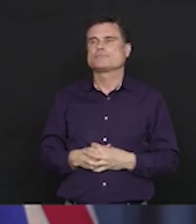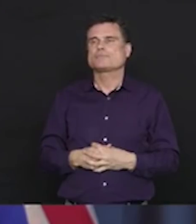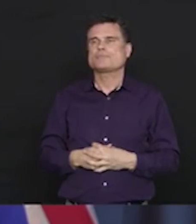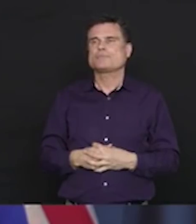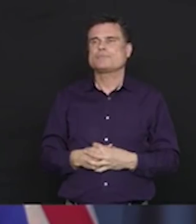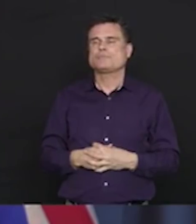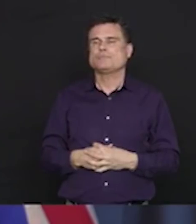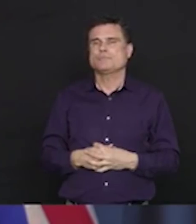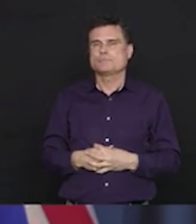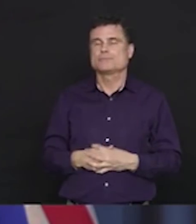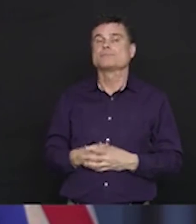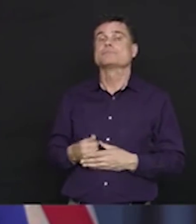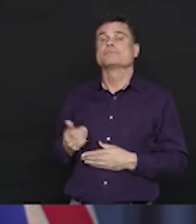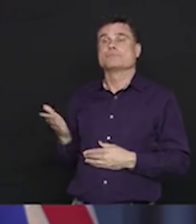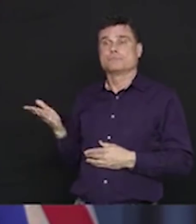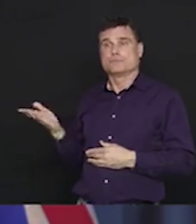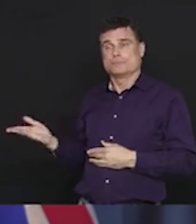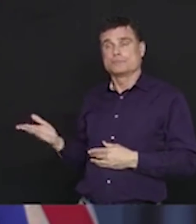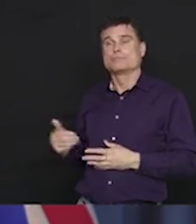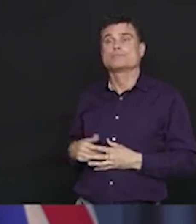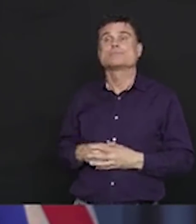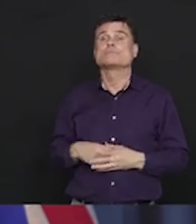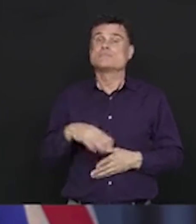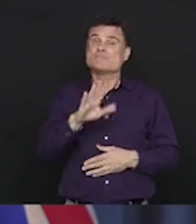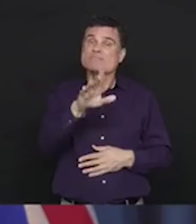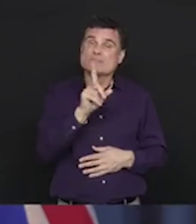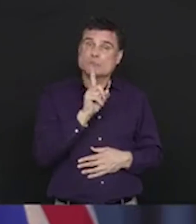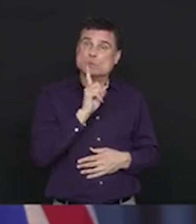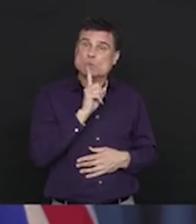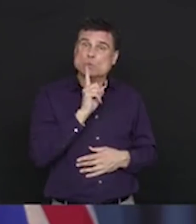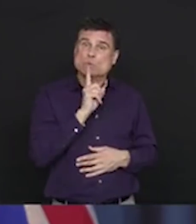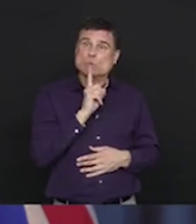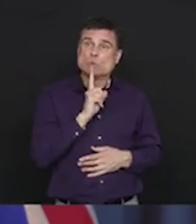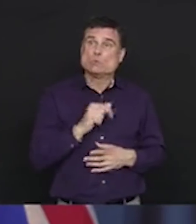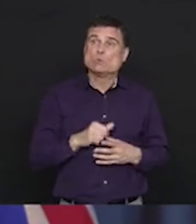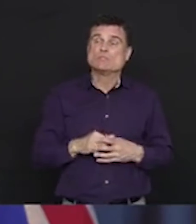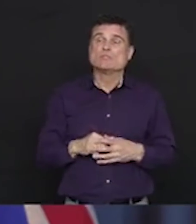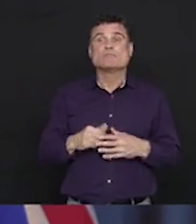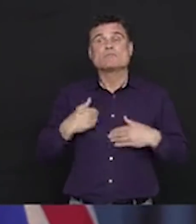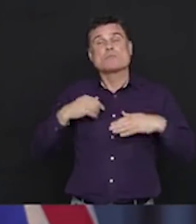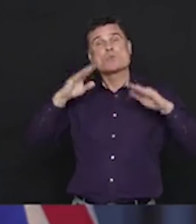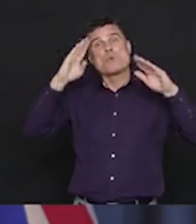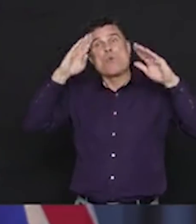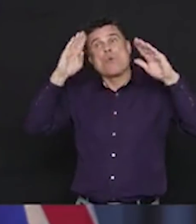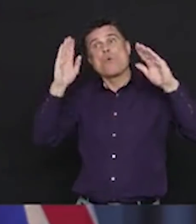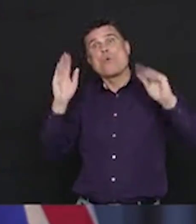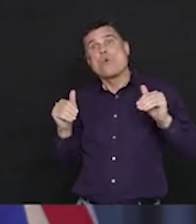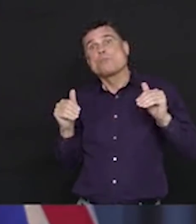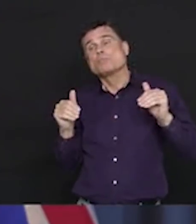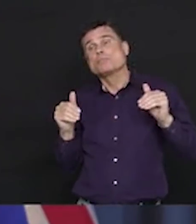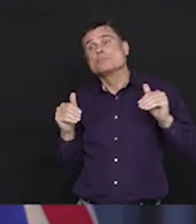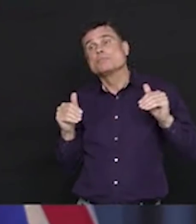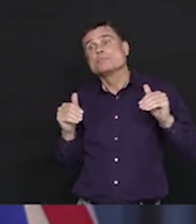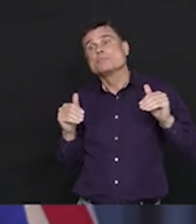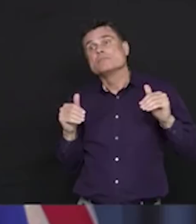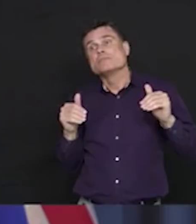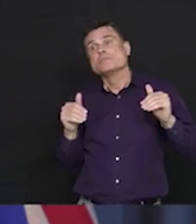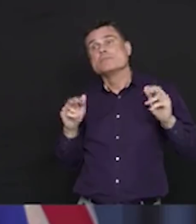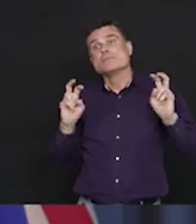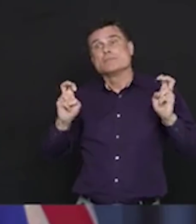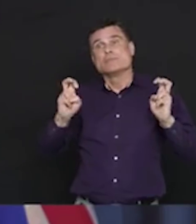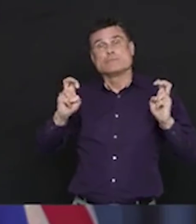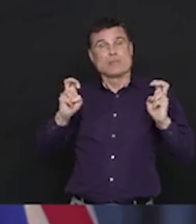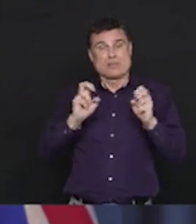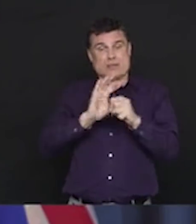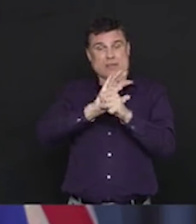some of the other respiratory viruses, although how much of a reprieve is yet to be seen, and I've been watching Australia and New Zealand